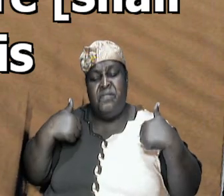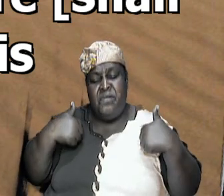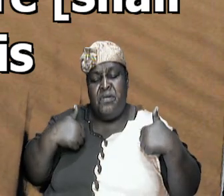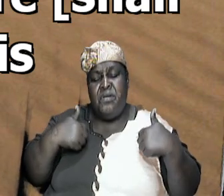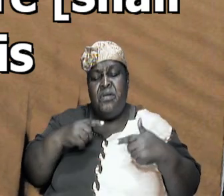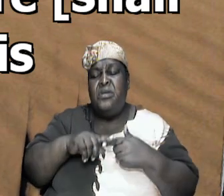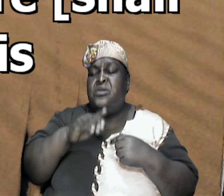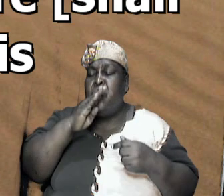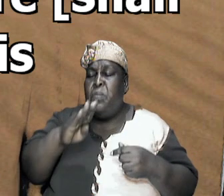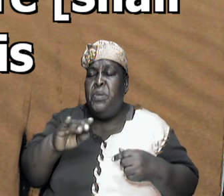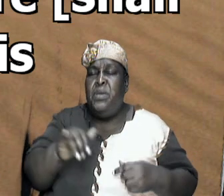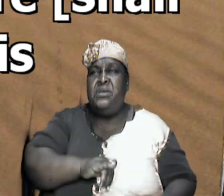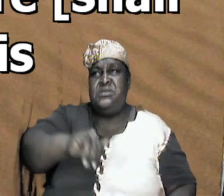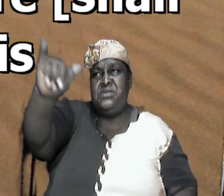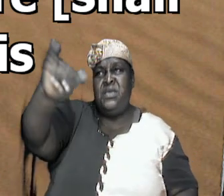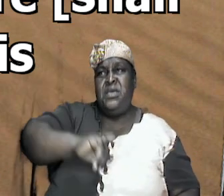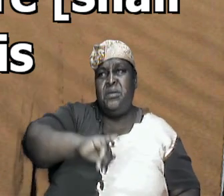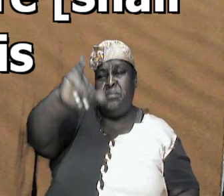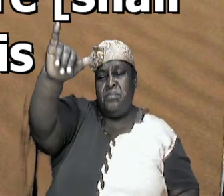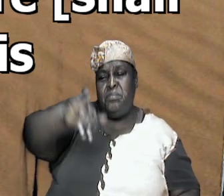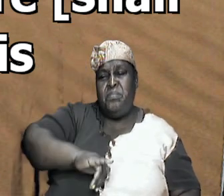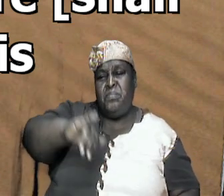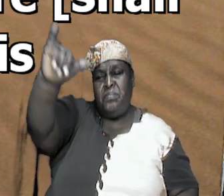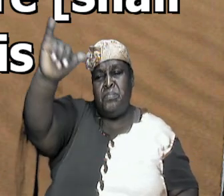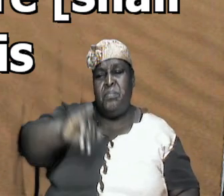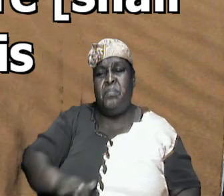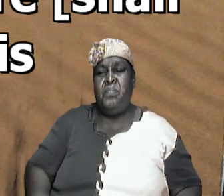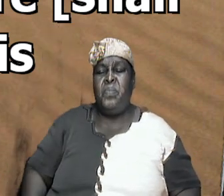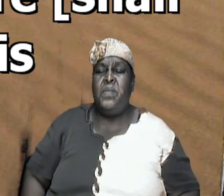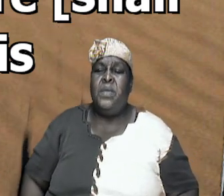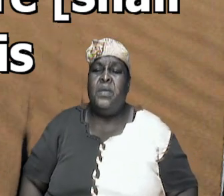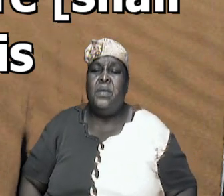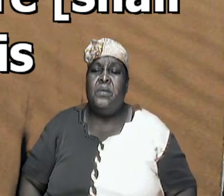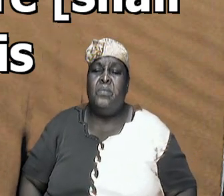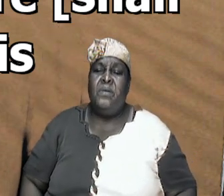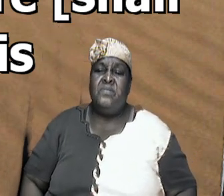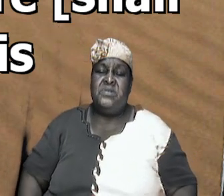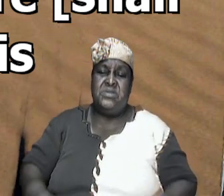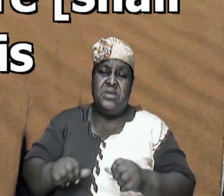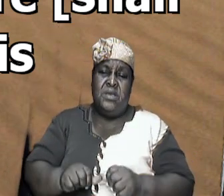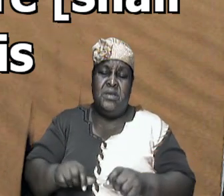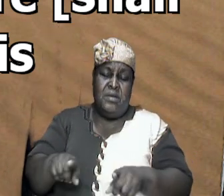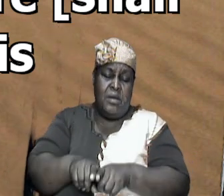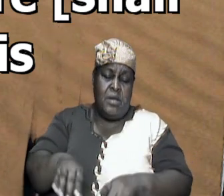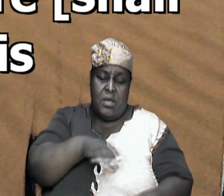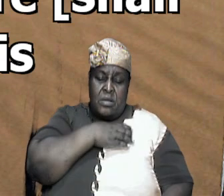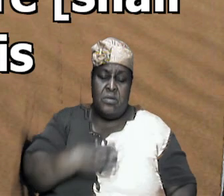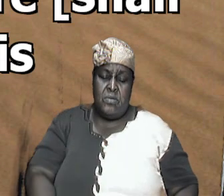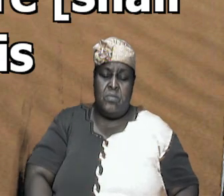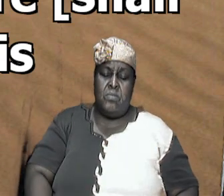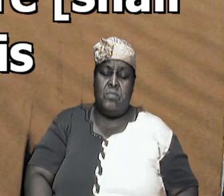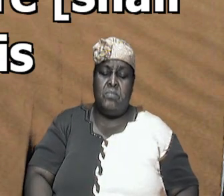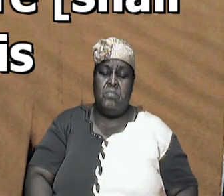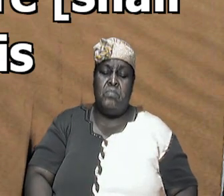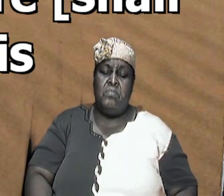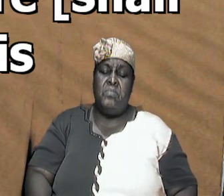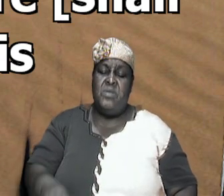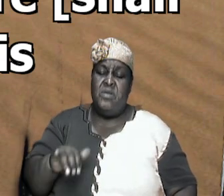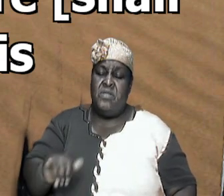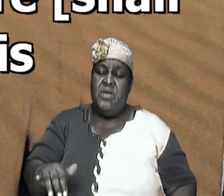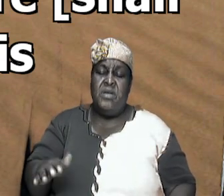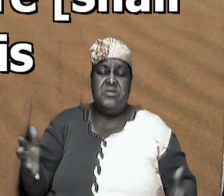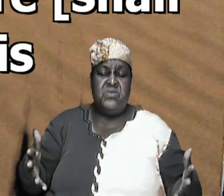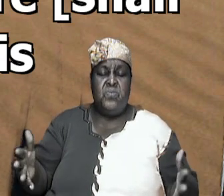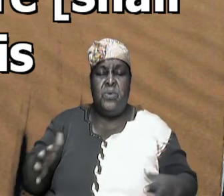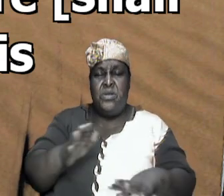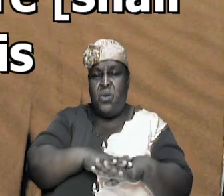be like Christ, right? We have to spend, as Christians, that is what we are called. We are called to